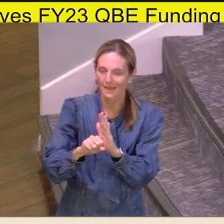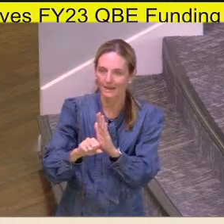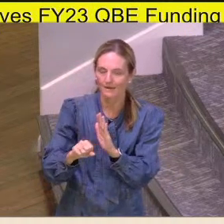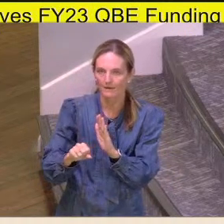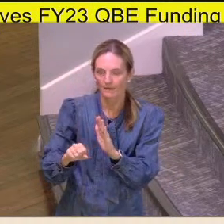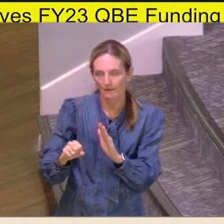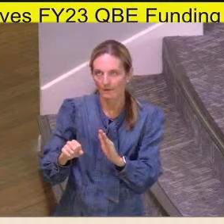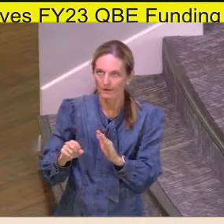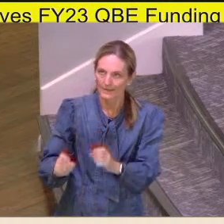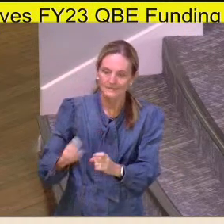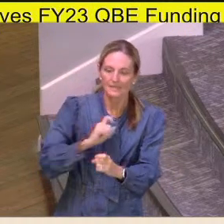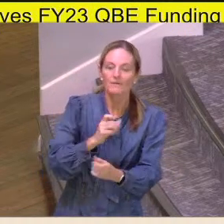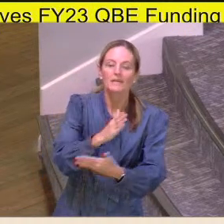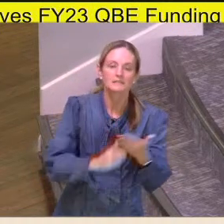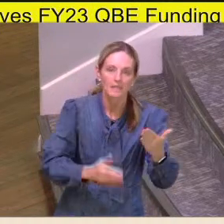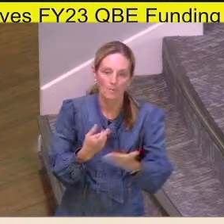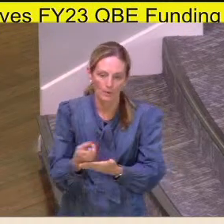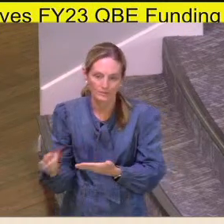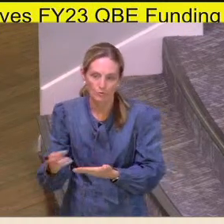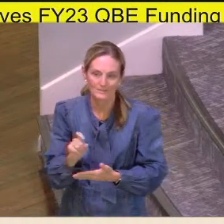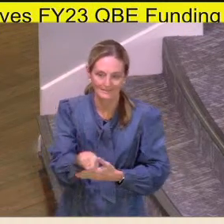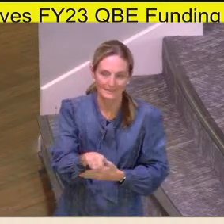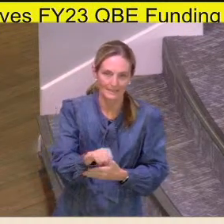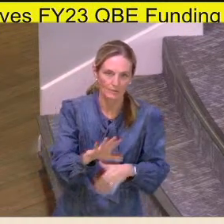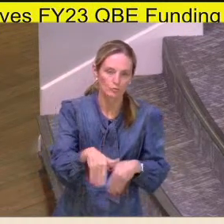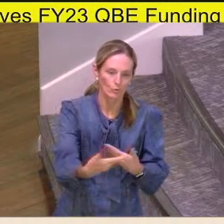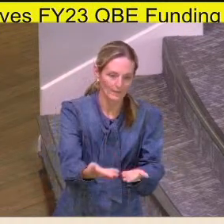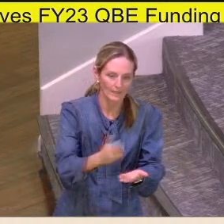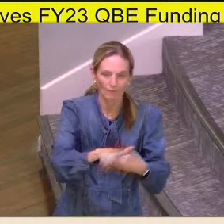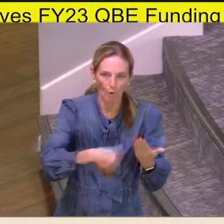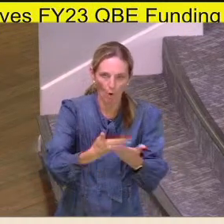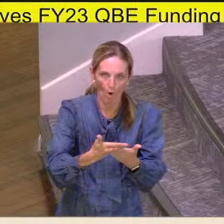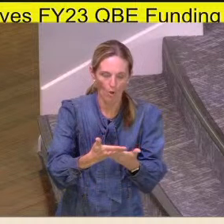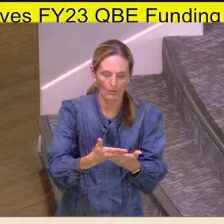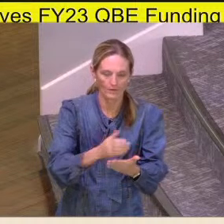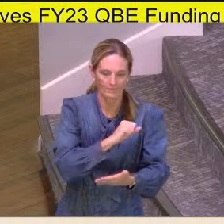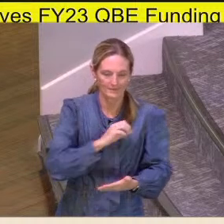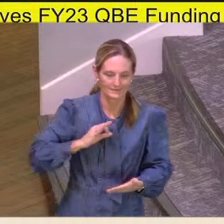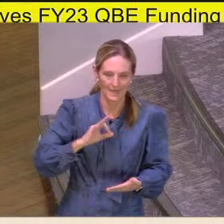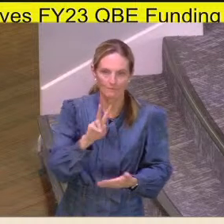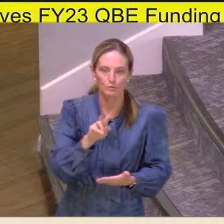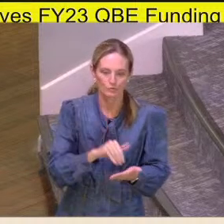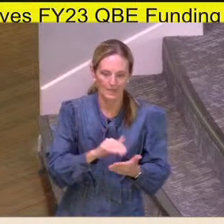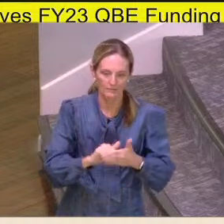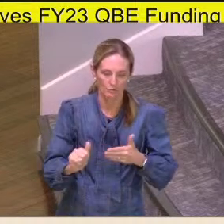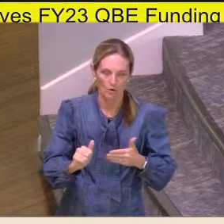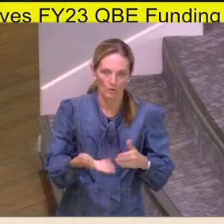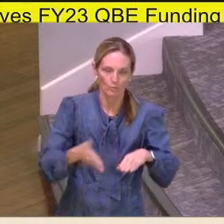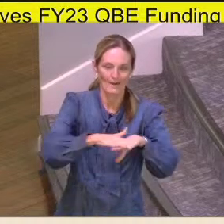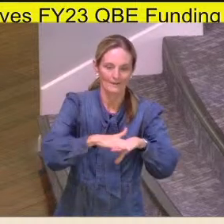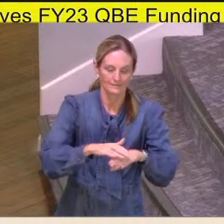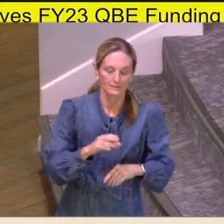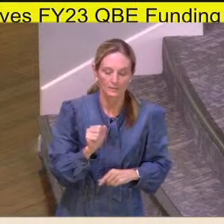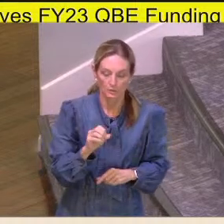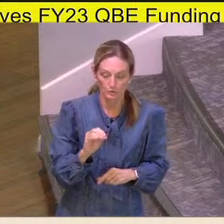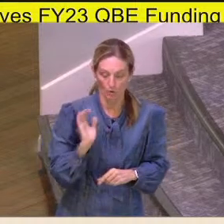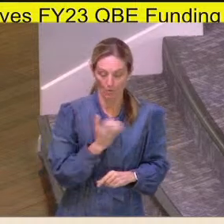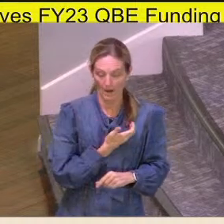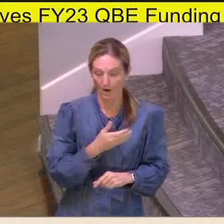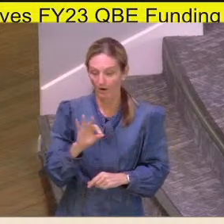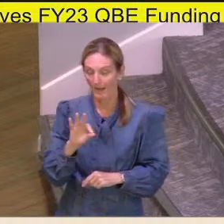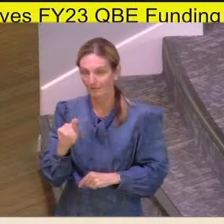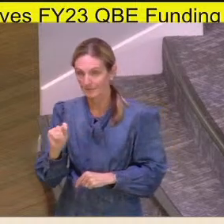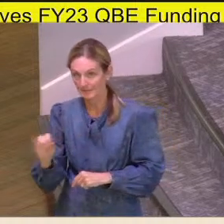some of the resources needed to give all of our staff the $2,000 raises. And so even though our FTE